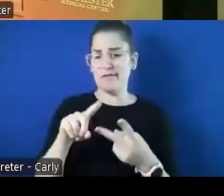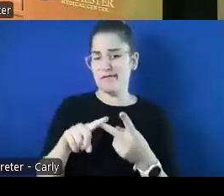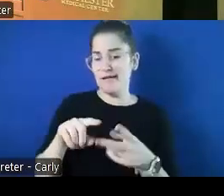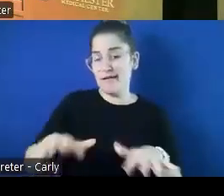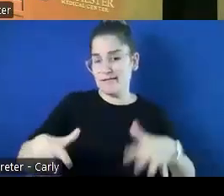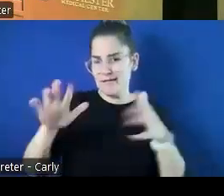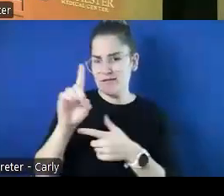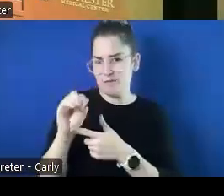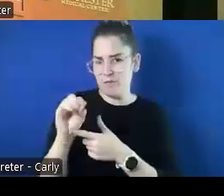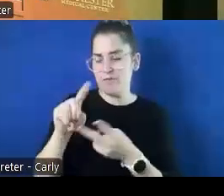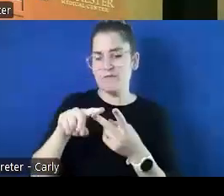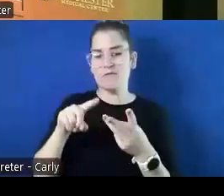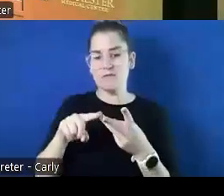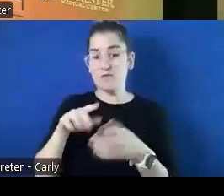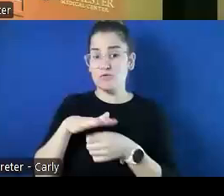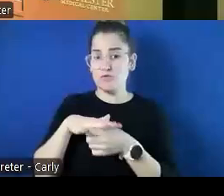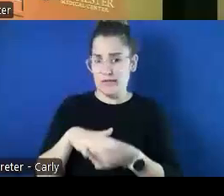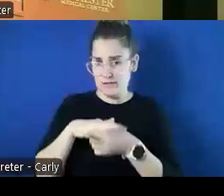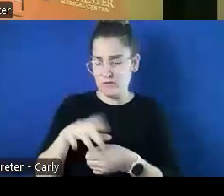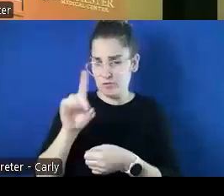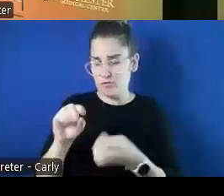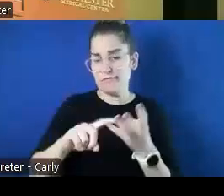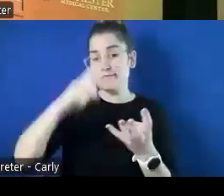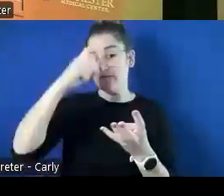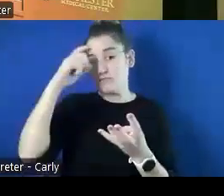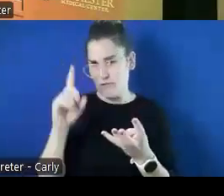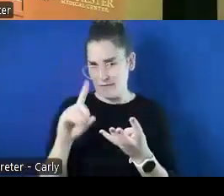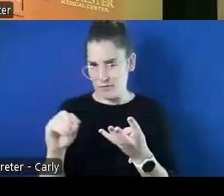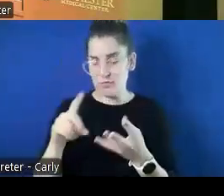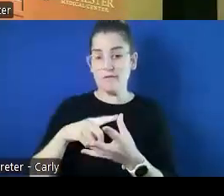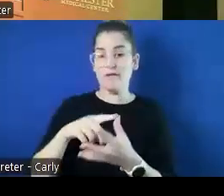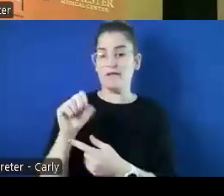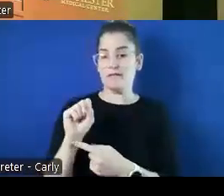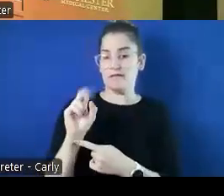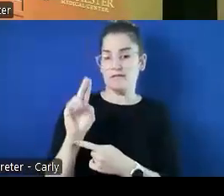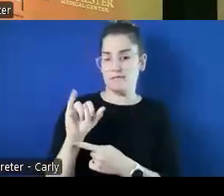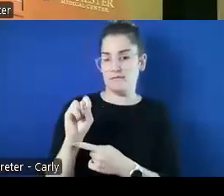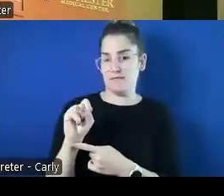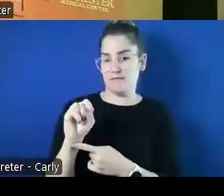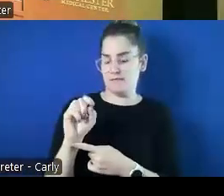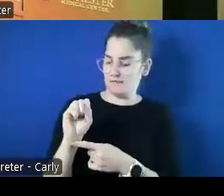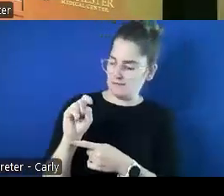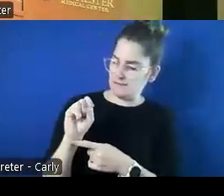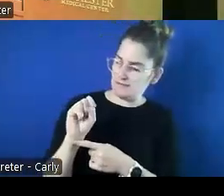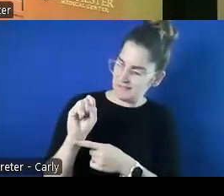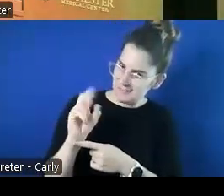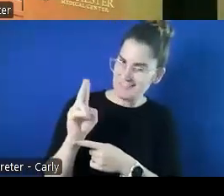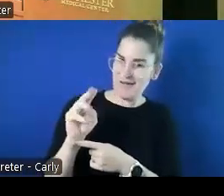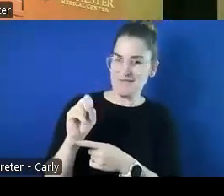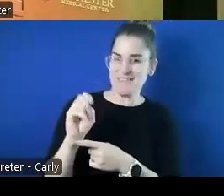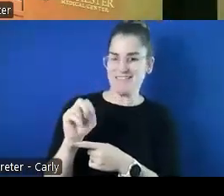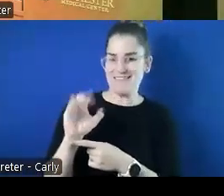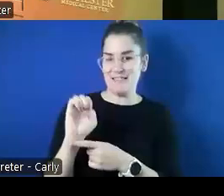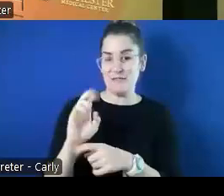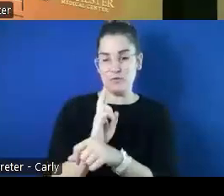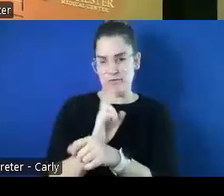trauma and stressor-related disorders, as well as substance use that law enforcement officers face. And yet